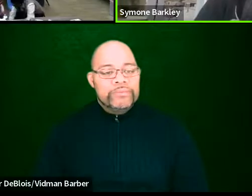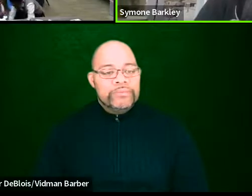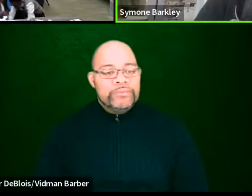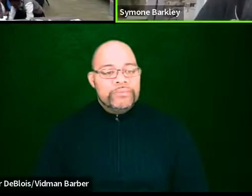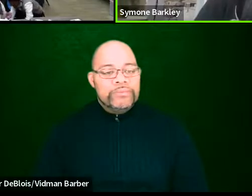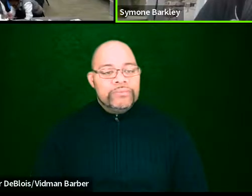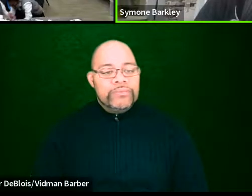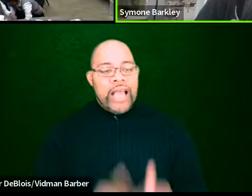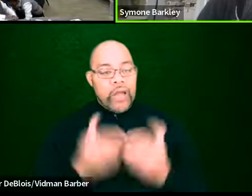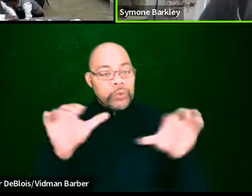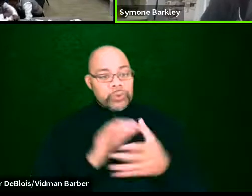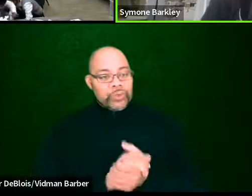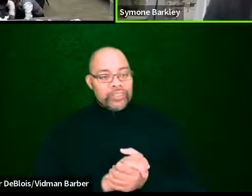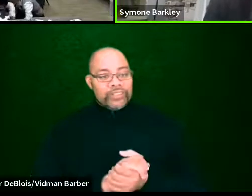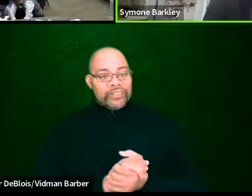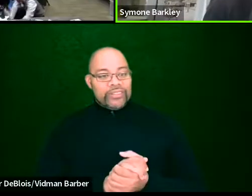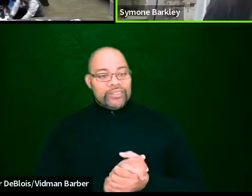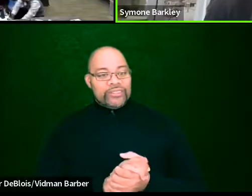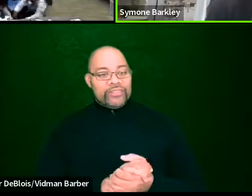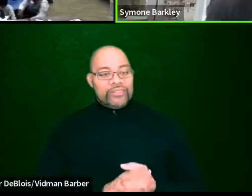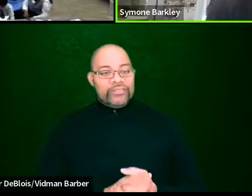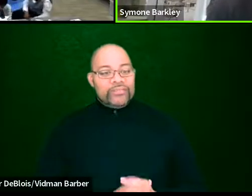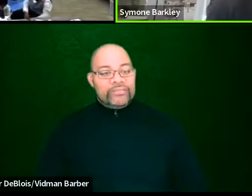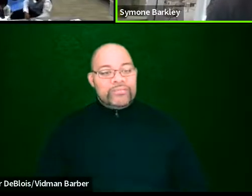How y'all doing?